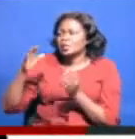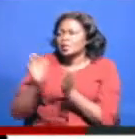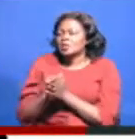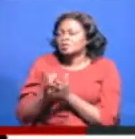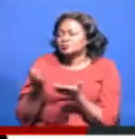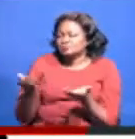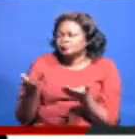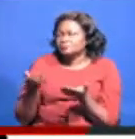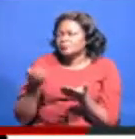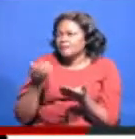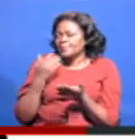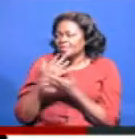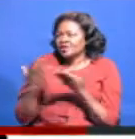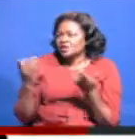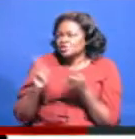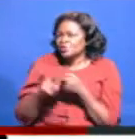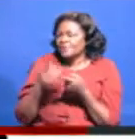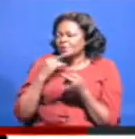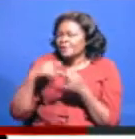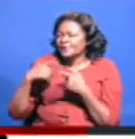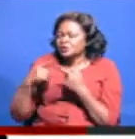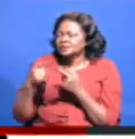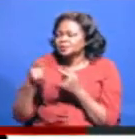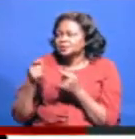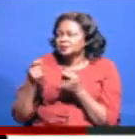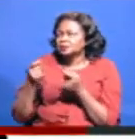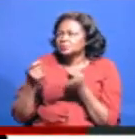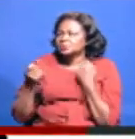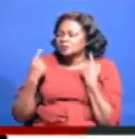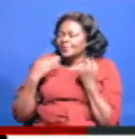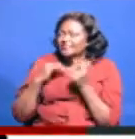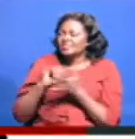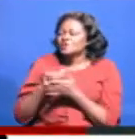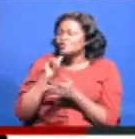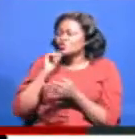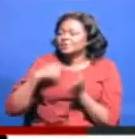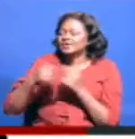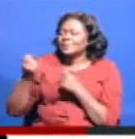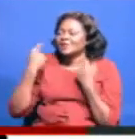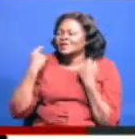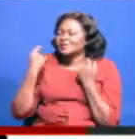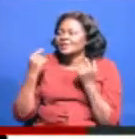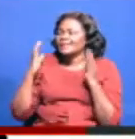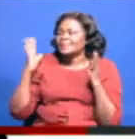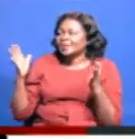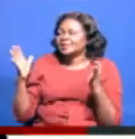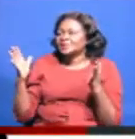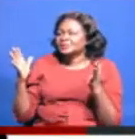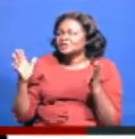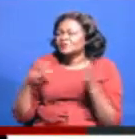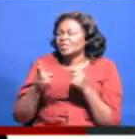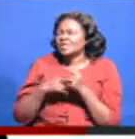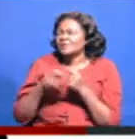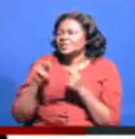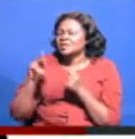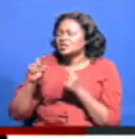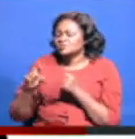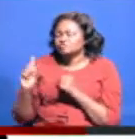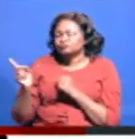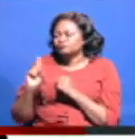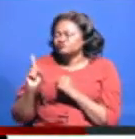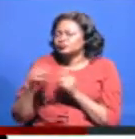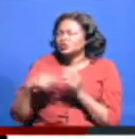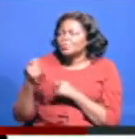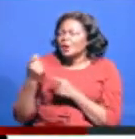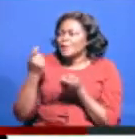better equipment, mm-hmm, to better process my tea, so that I don't sell my tea in bulk of 70 kilograms, and we sell them in